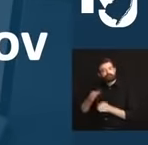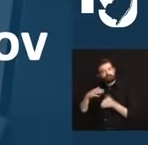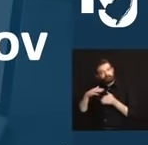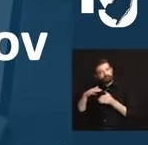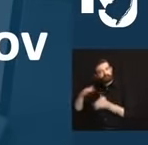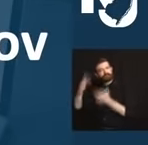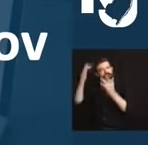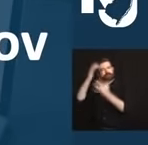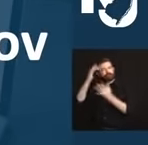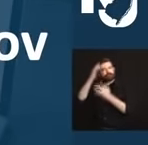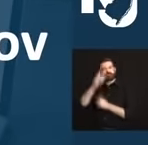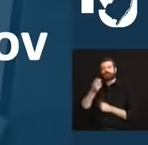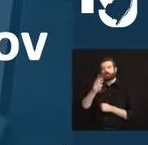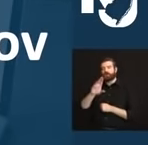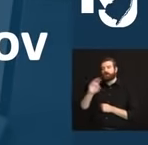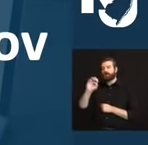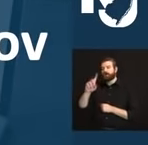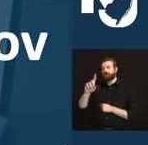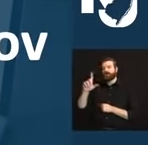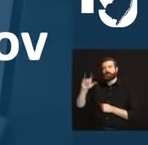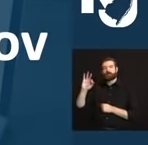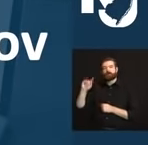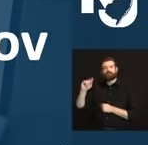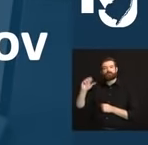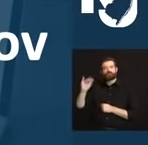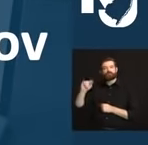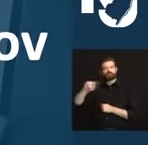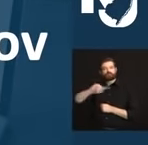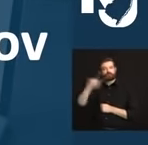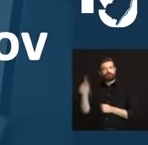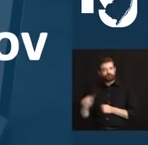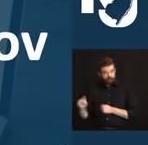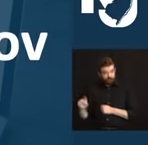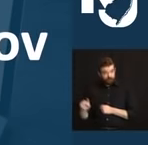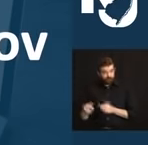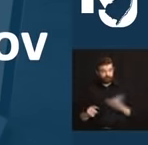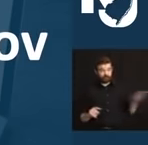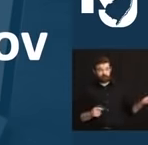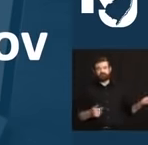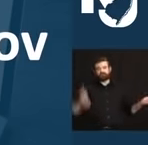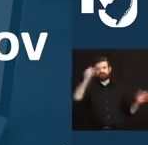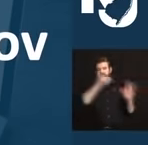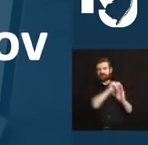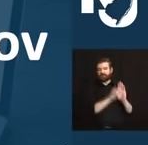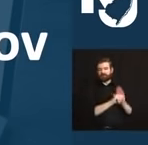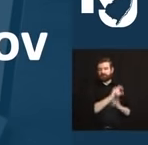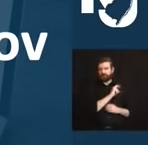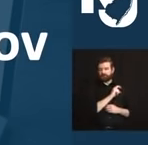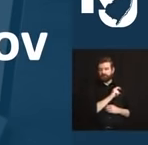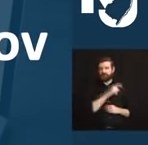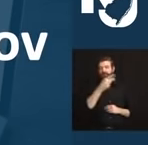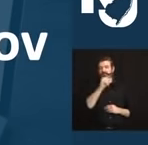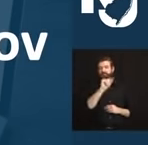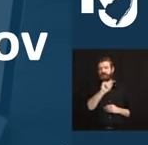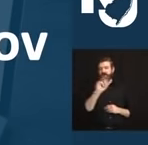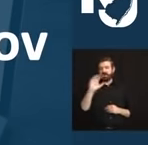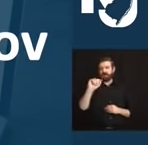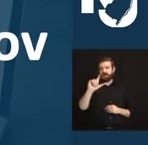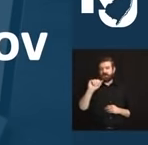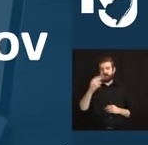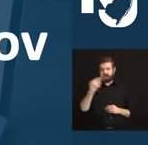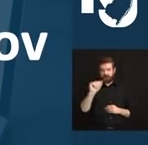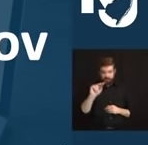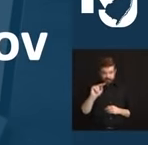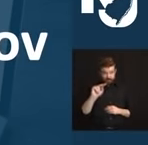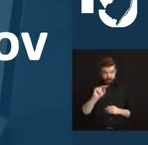Great to have you both. The guy to my left who needs no introduction, Superintendent of the State Police, Colonel Pat Callahan. Jared Maples, Director of the